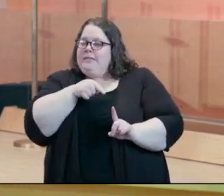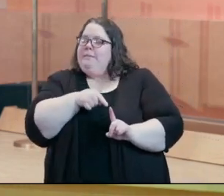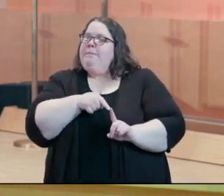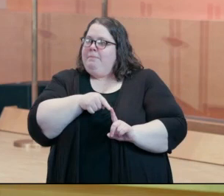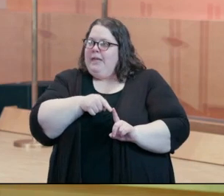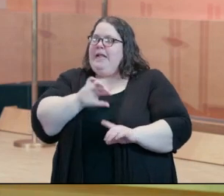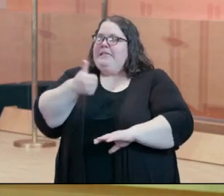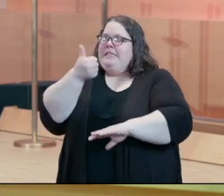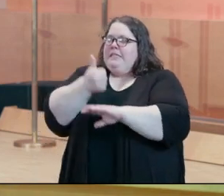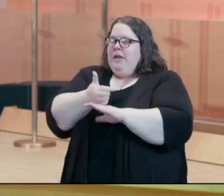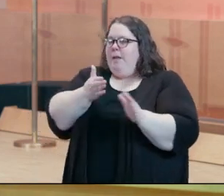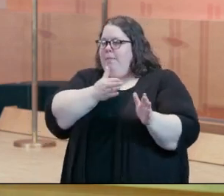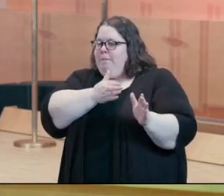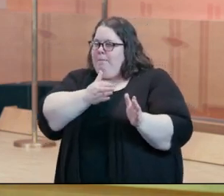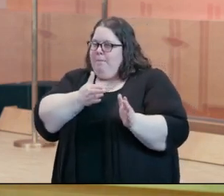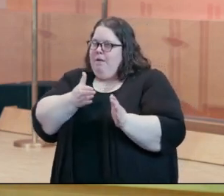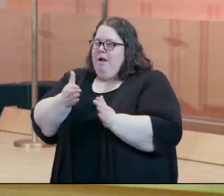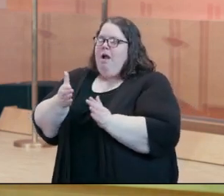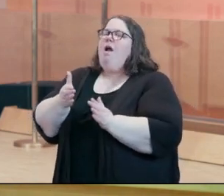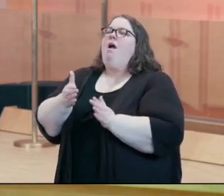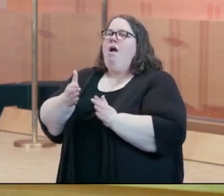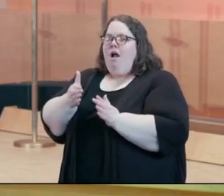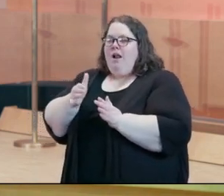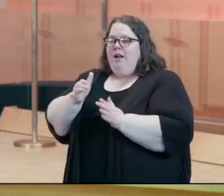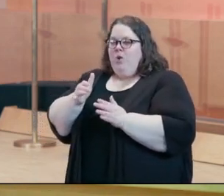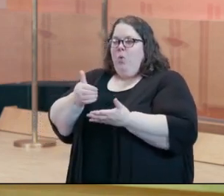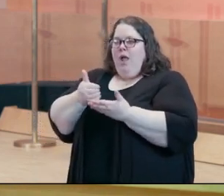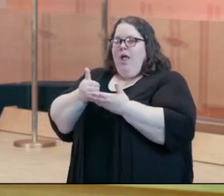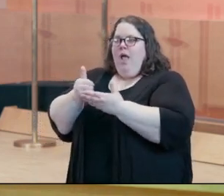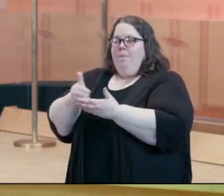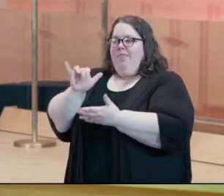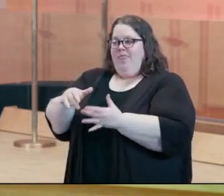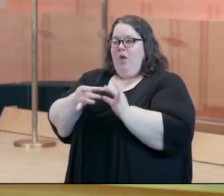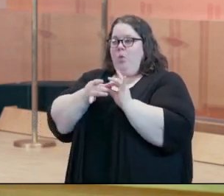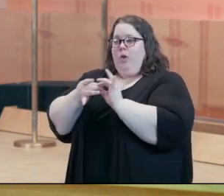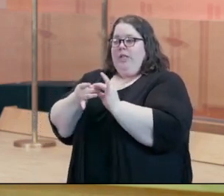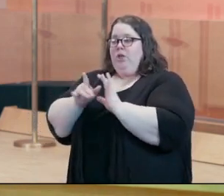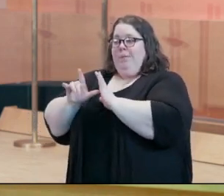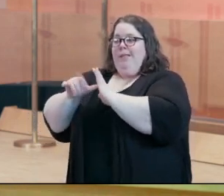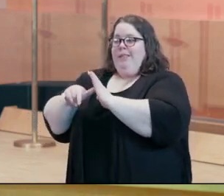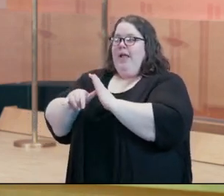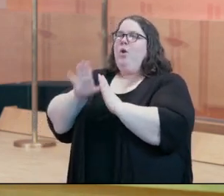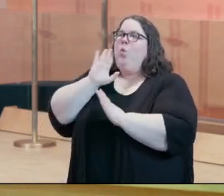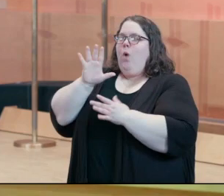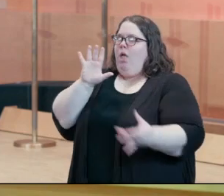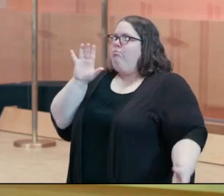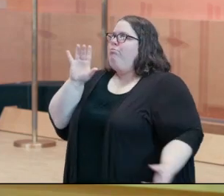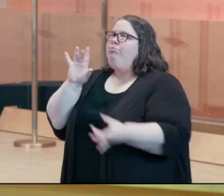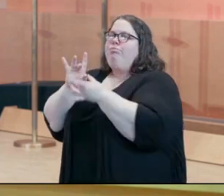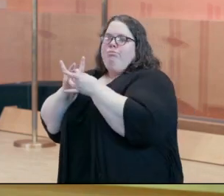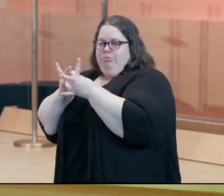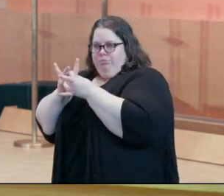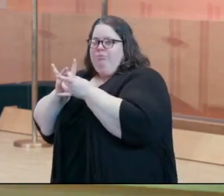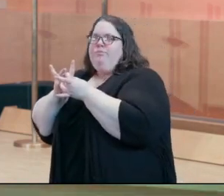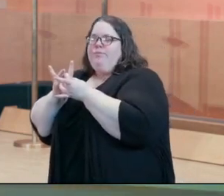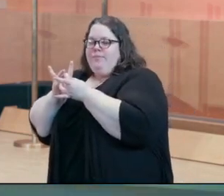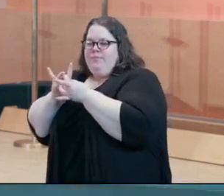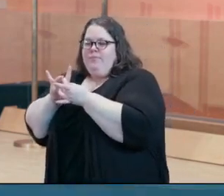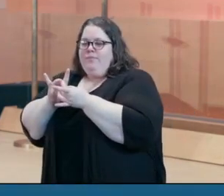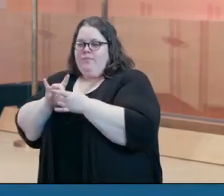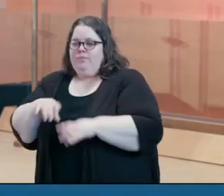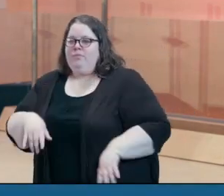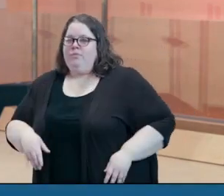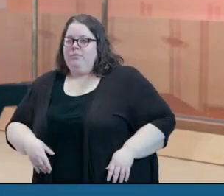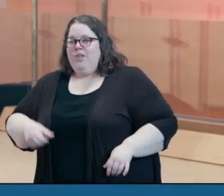plan of restoring the relationship. And we see this when God comes to Abram. He says to him, "Do not be